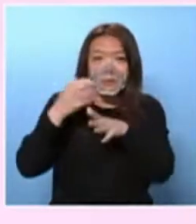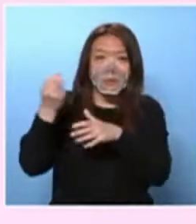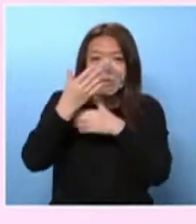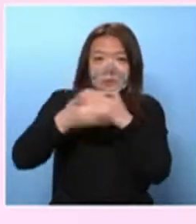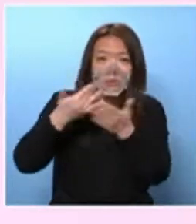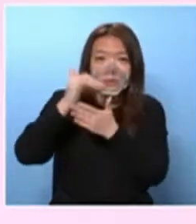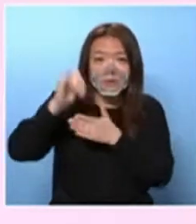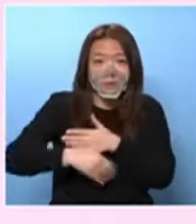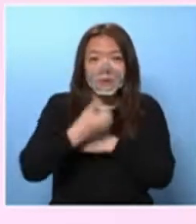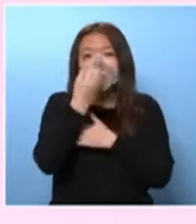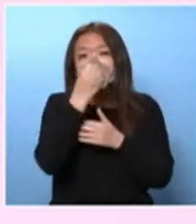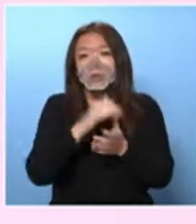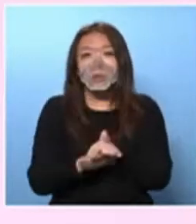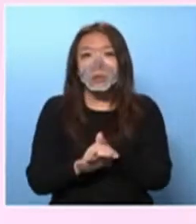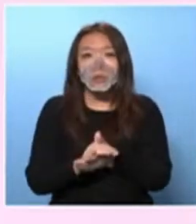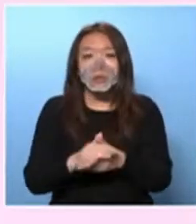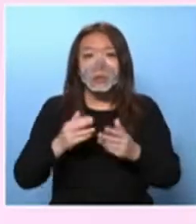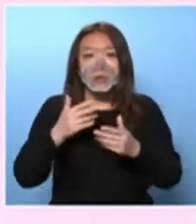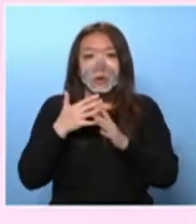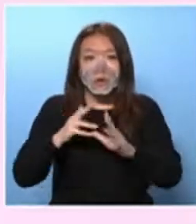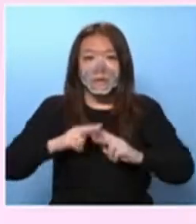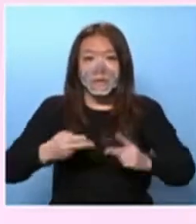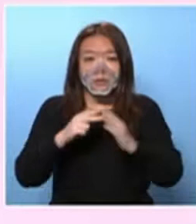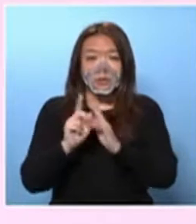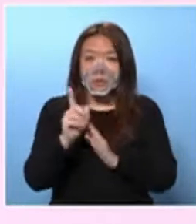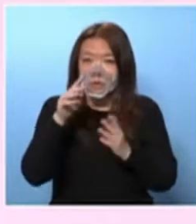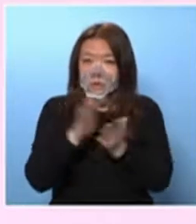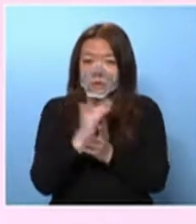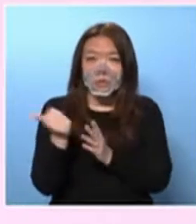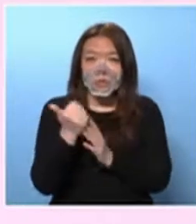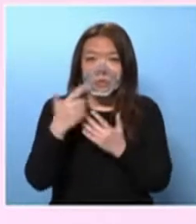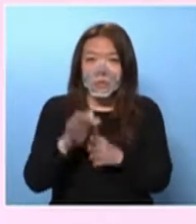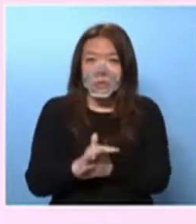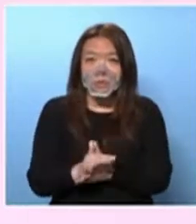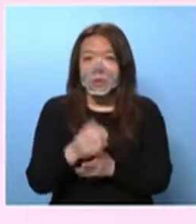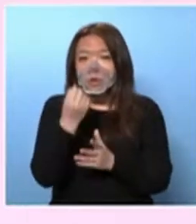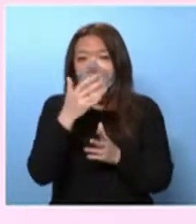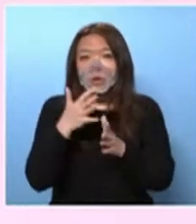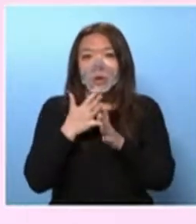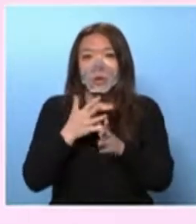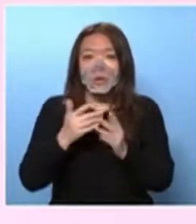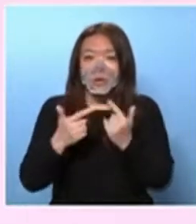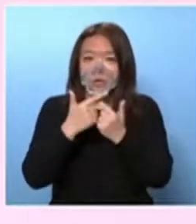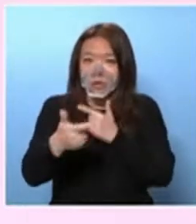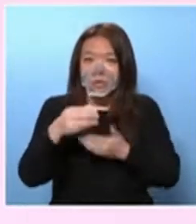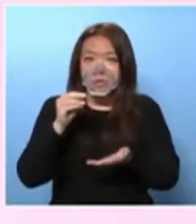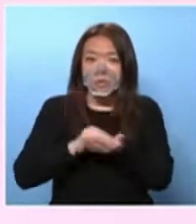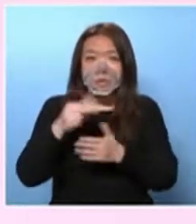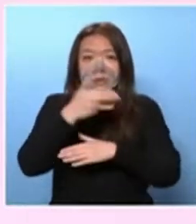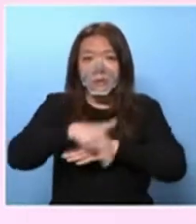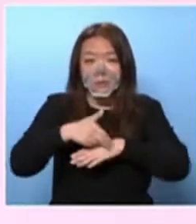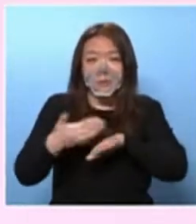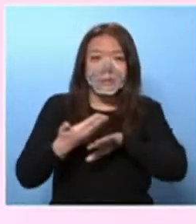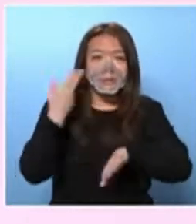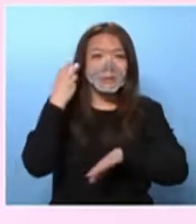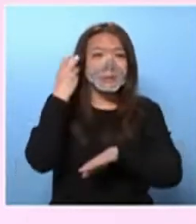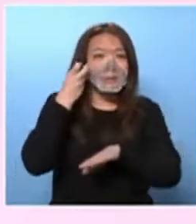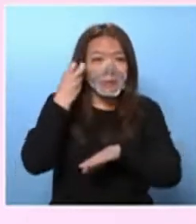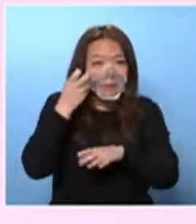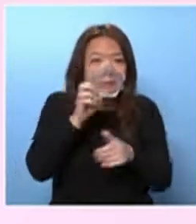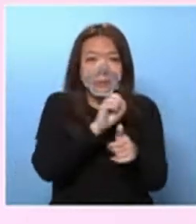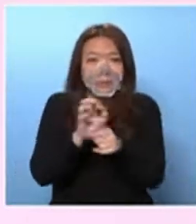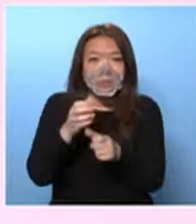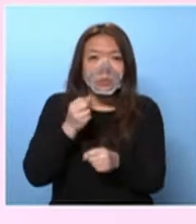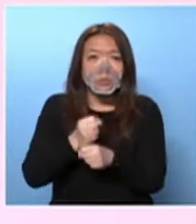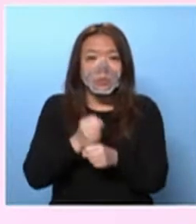revisit Hong Kong. Last year, the HKTB completed a preliminary study and a consultation exercise on the positioning